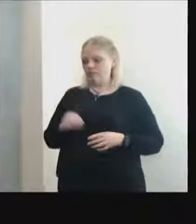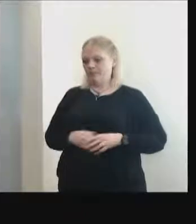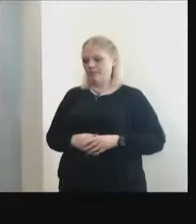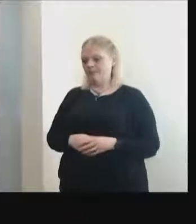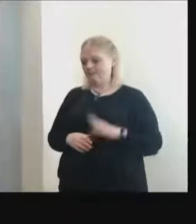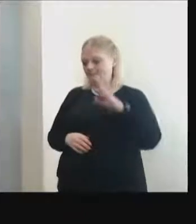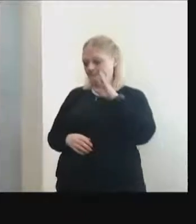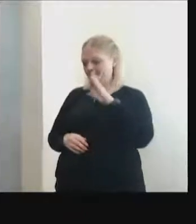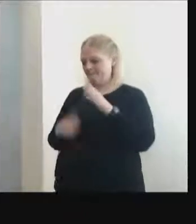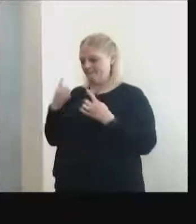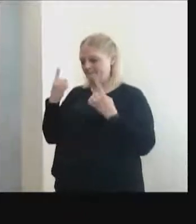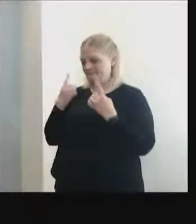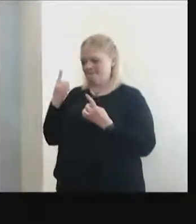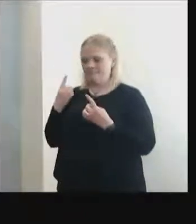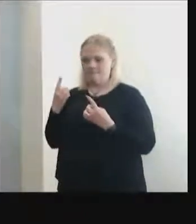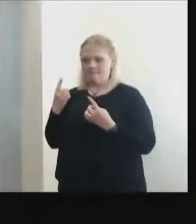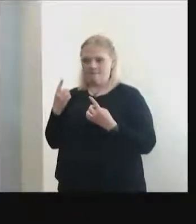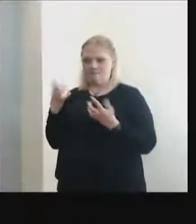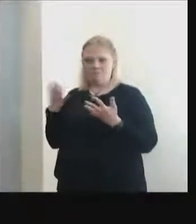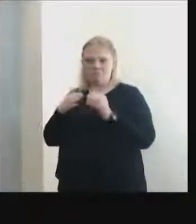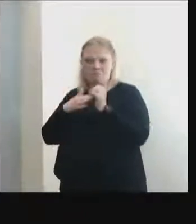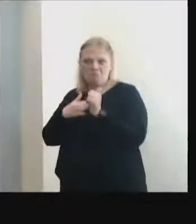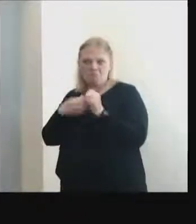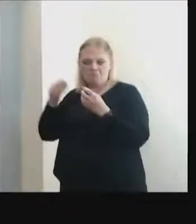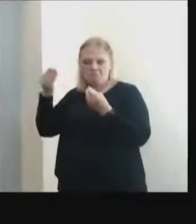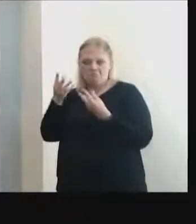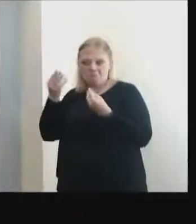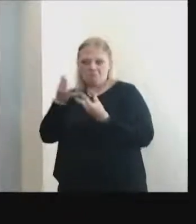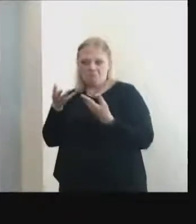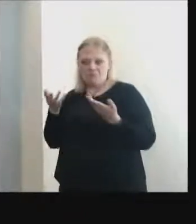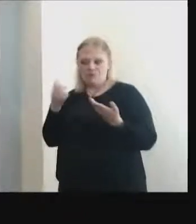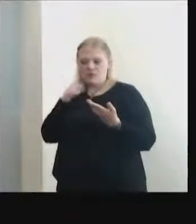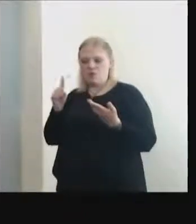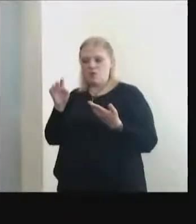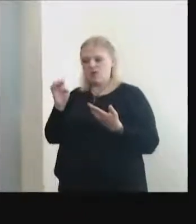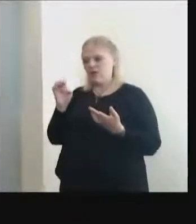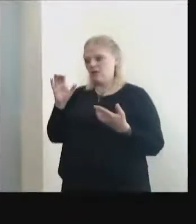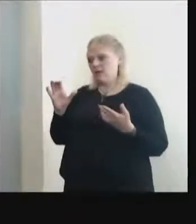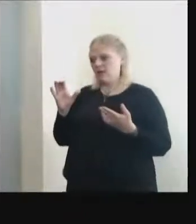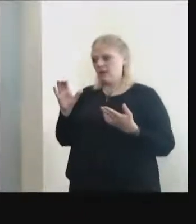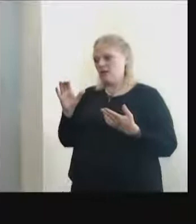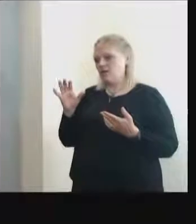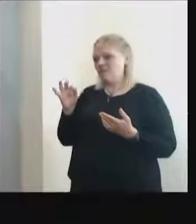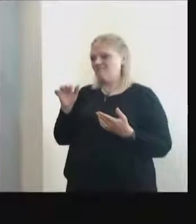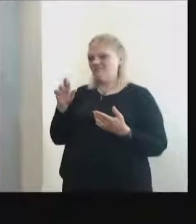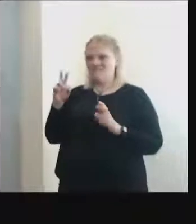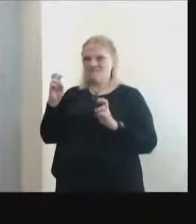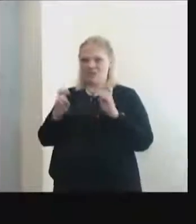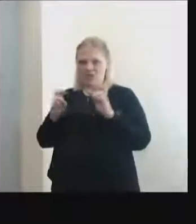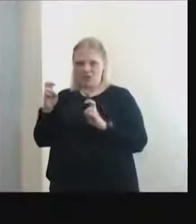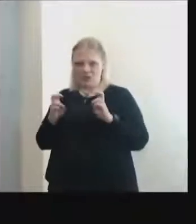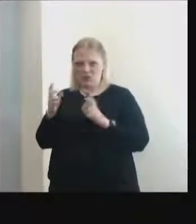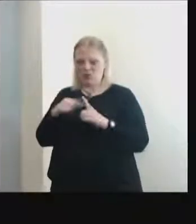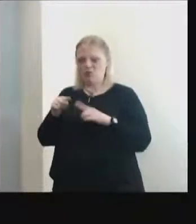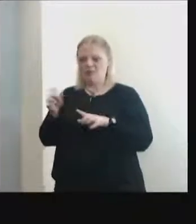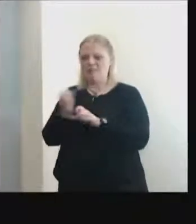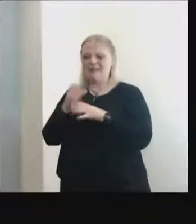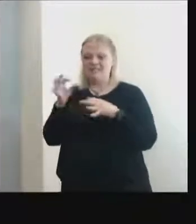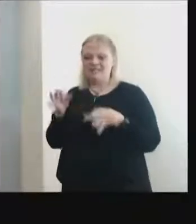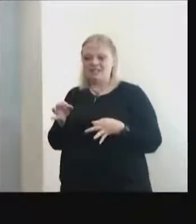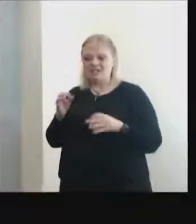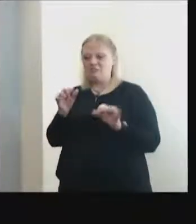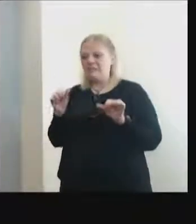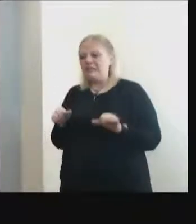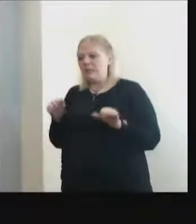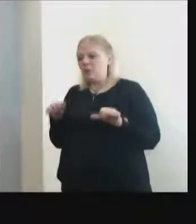Hi, Mark. Wondering what sort of guidance or input you've had for the Erie County Fair as it makes its decision on potentially hosting the